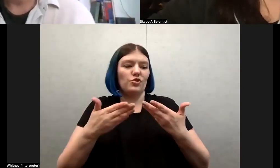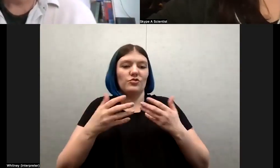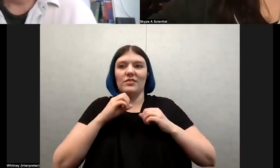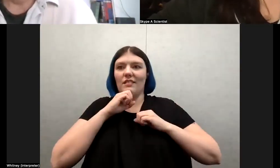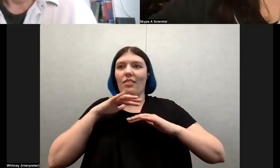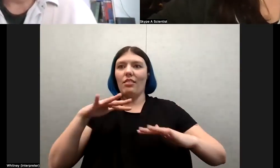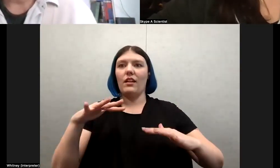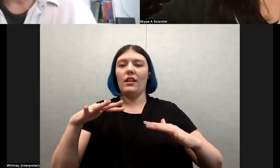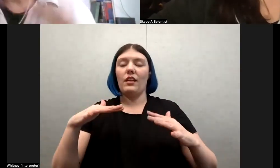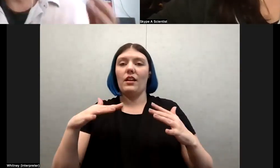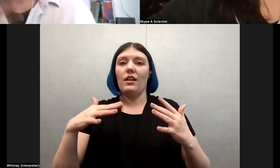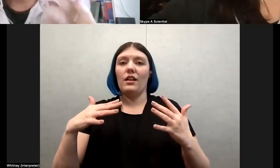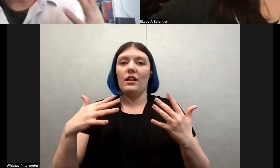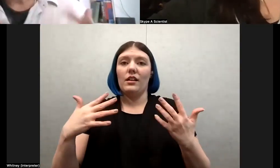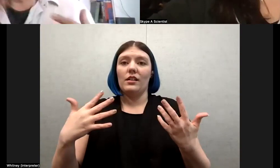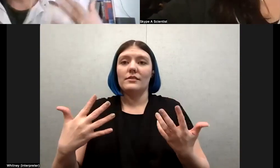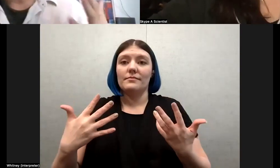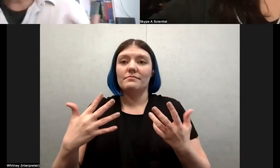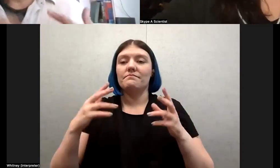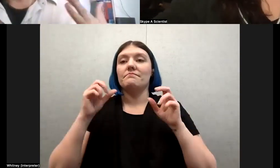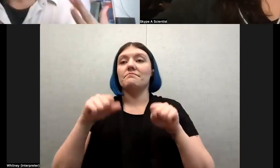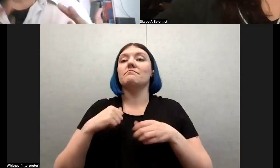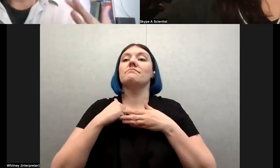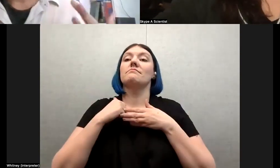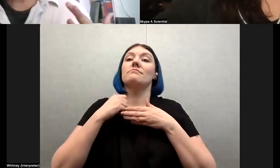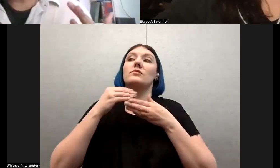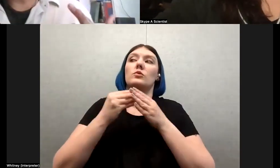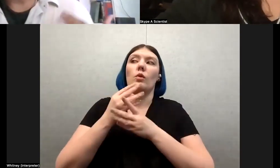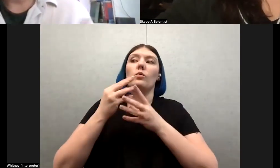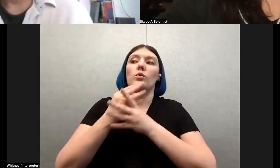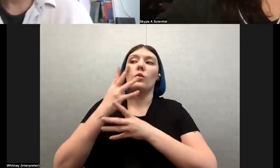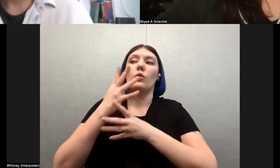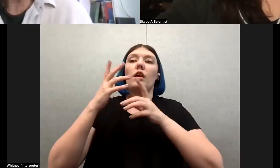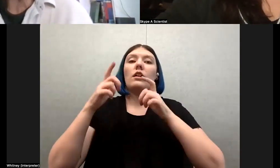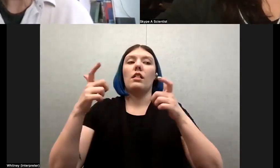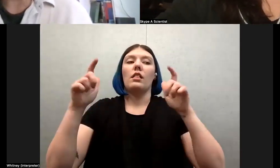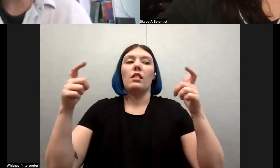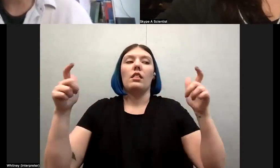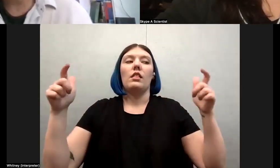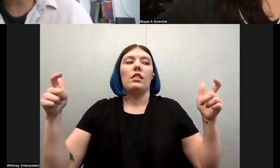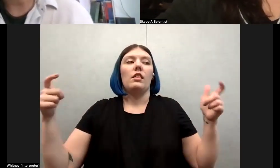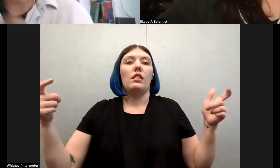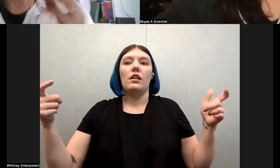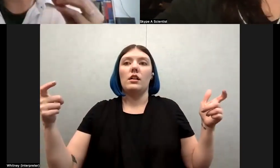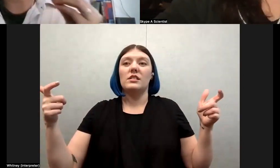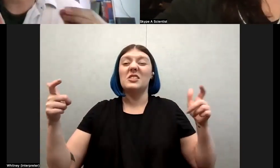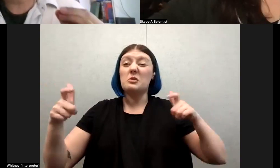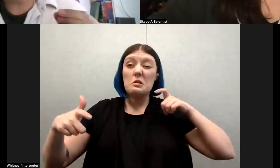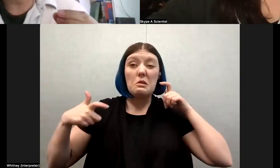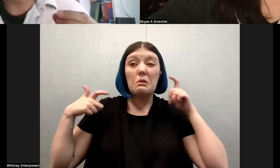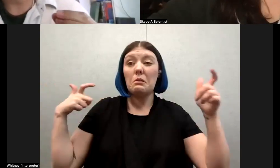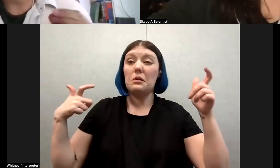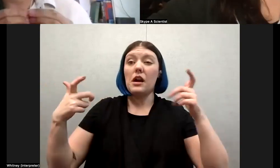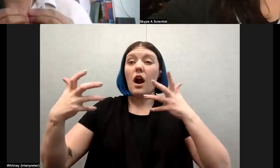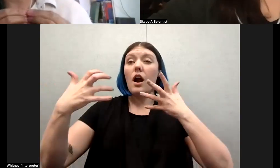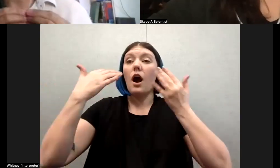anything. And so they can just keep growing and multiplying and multiplying and multiplying. And they get huge and they eat up all the